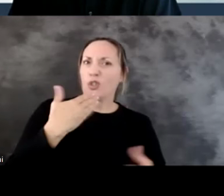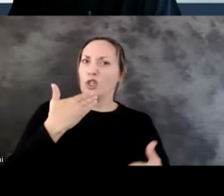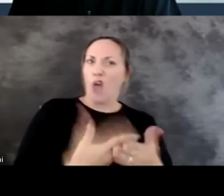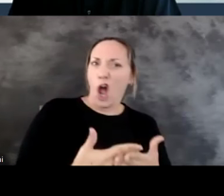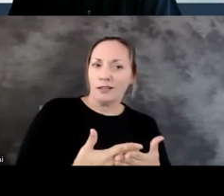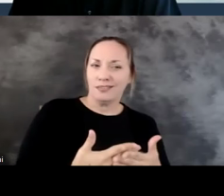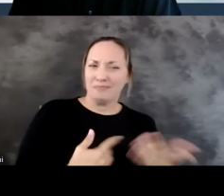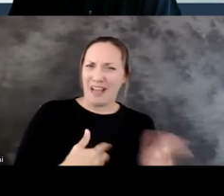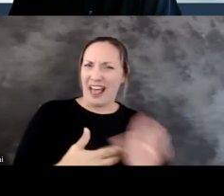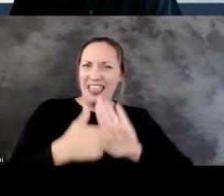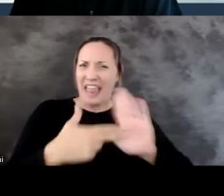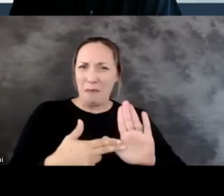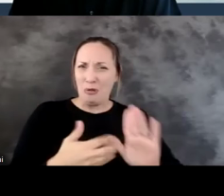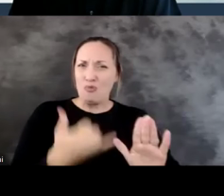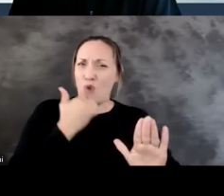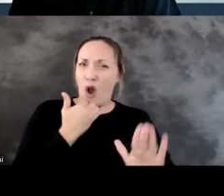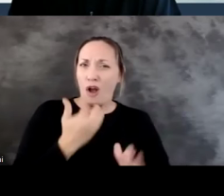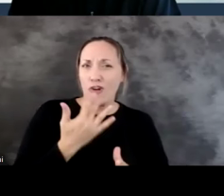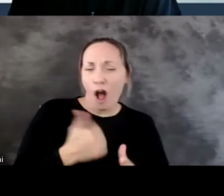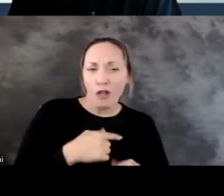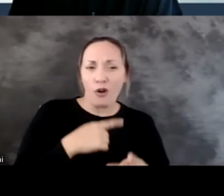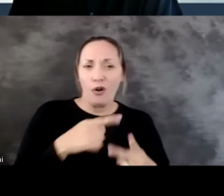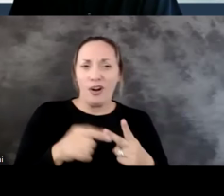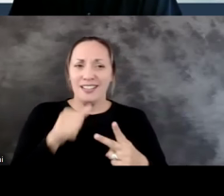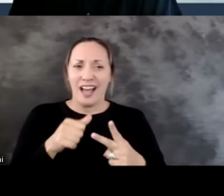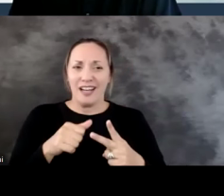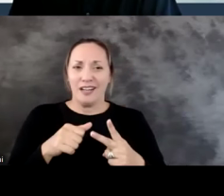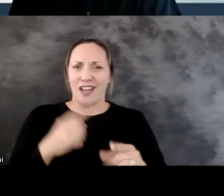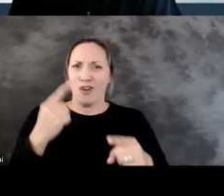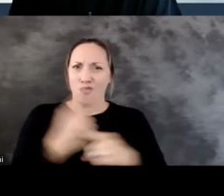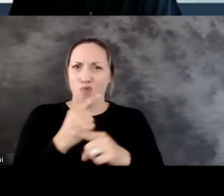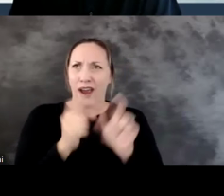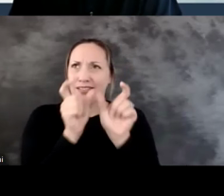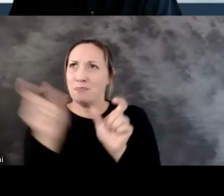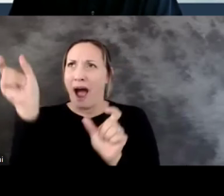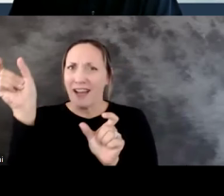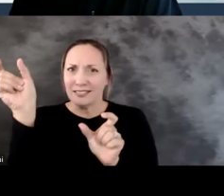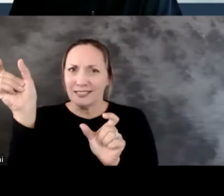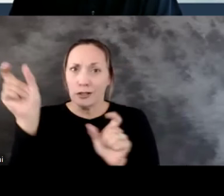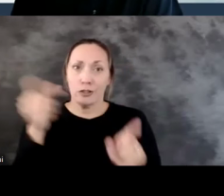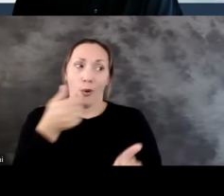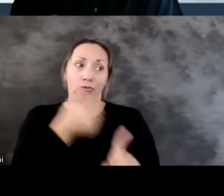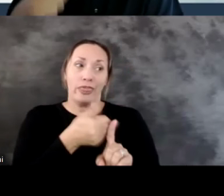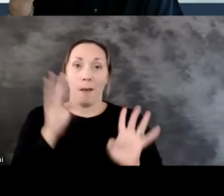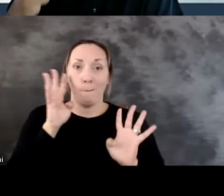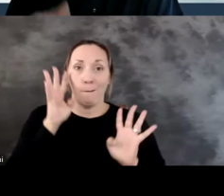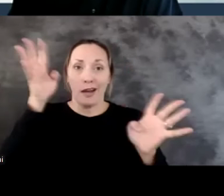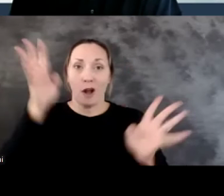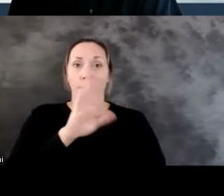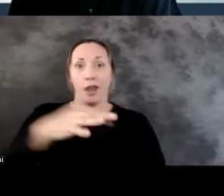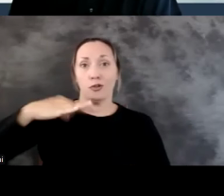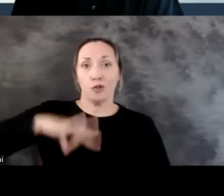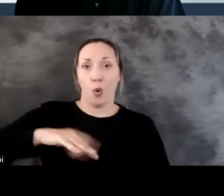right color. It isn't even in the required top right corner of the page. So they made up their own scoring system. they're